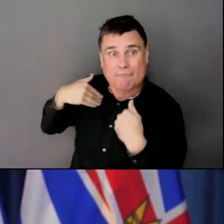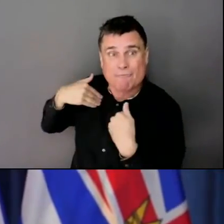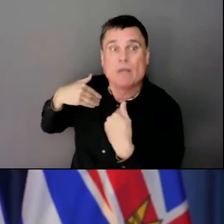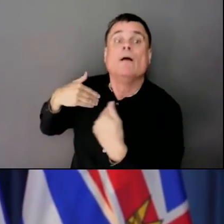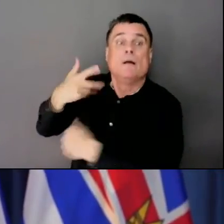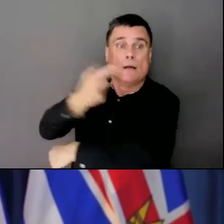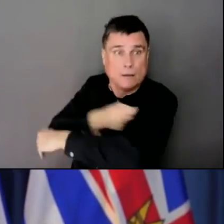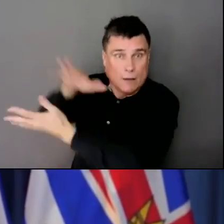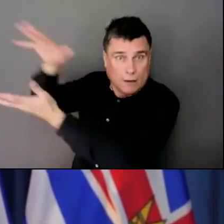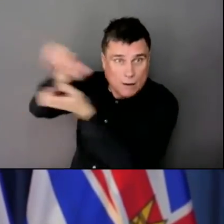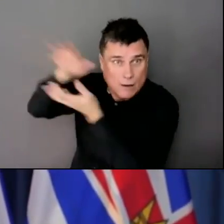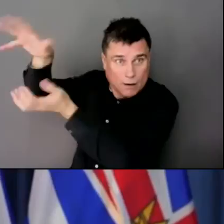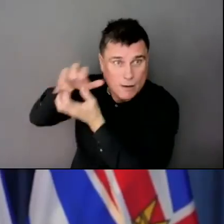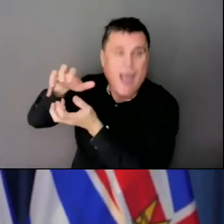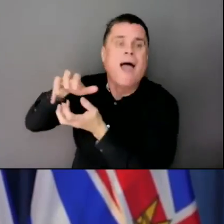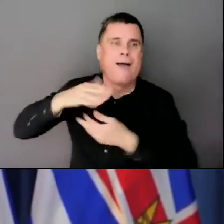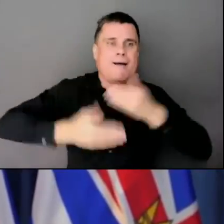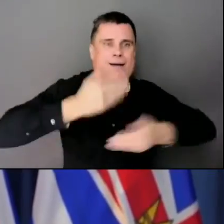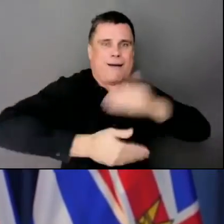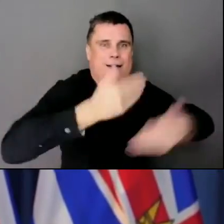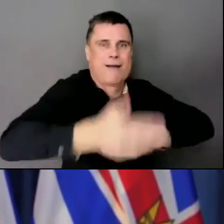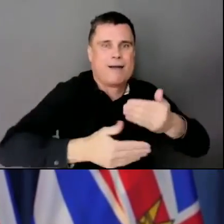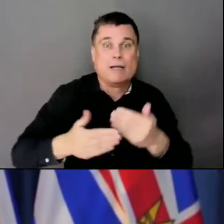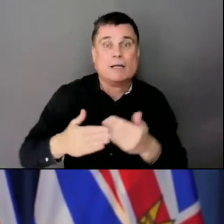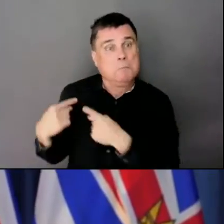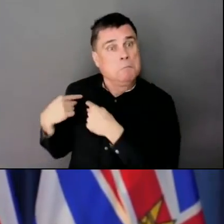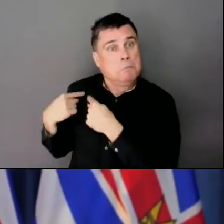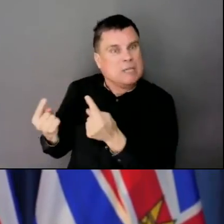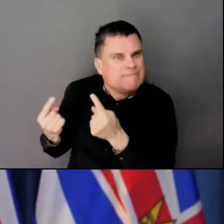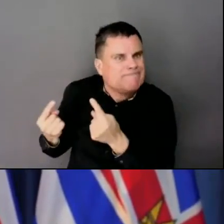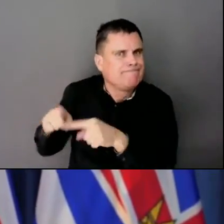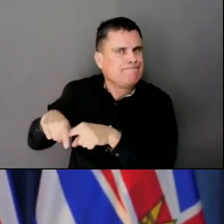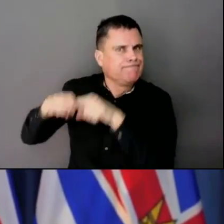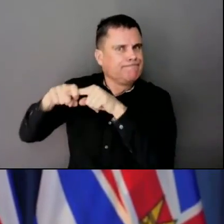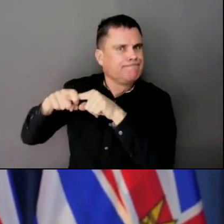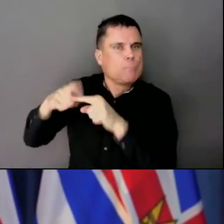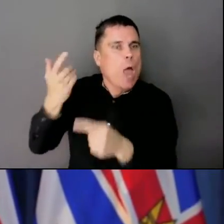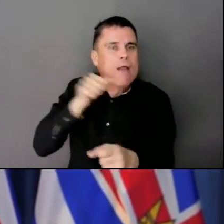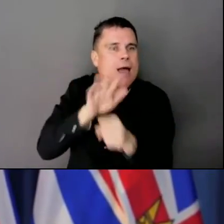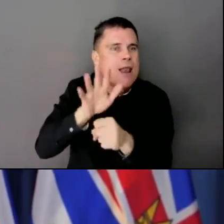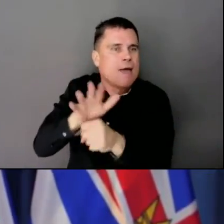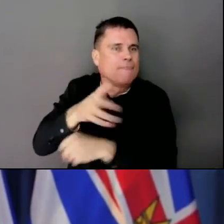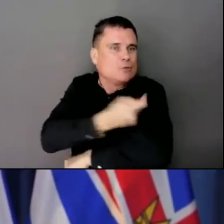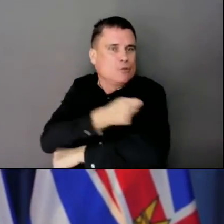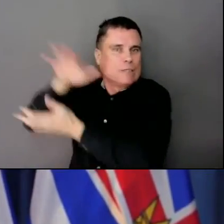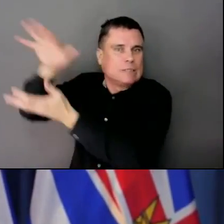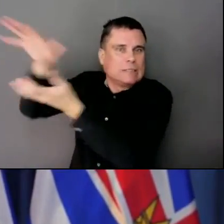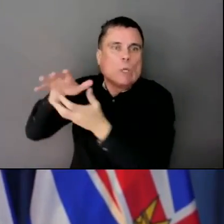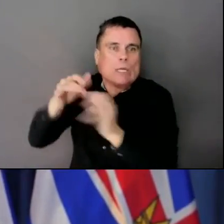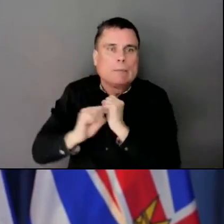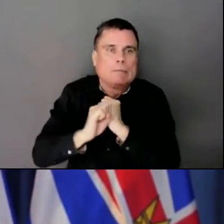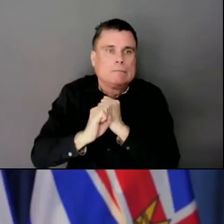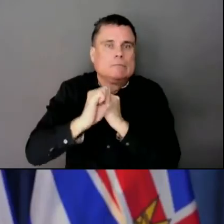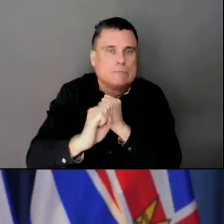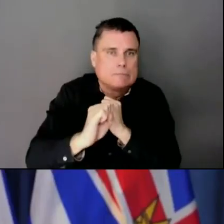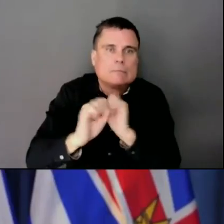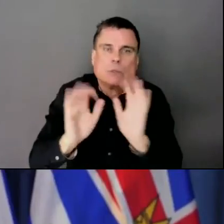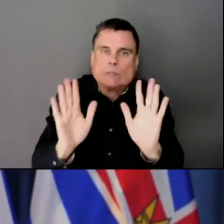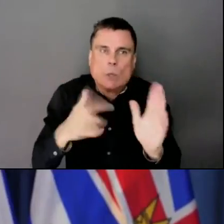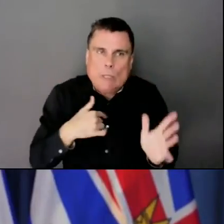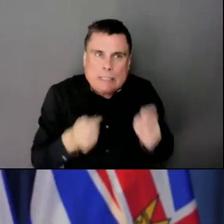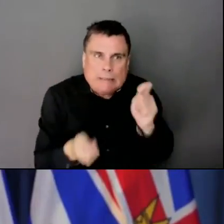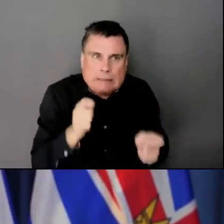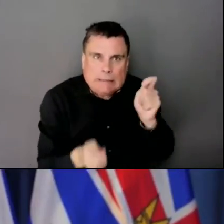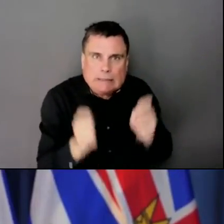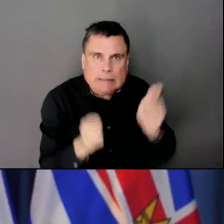week and the week after will be a challenge for us based on what we had anticipated to receive from the federal government and what they're able to provide us.